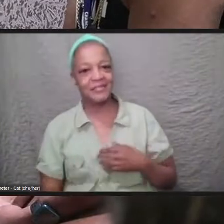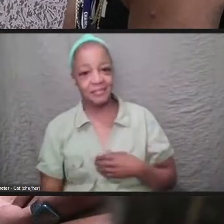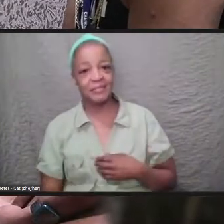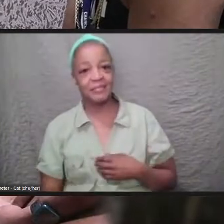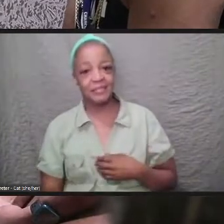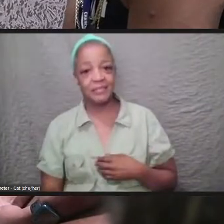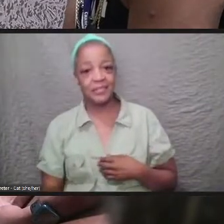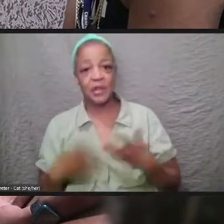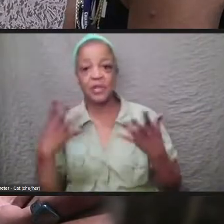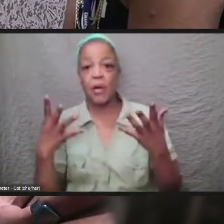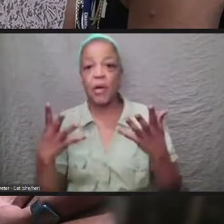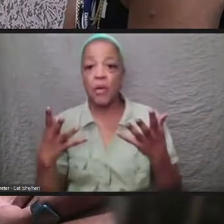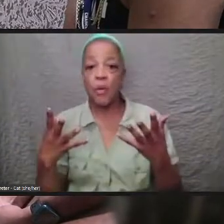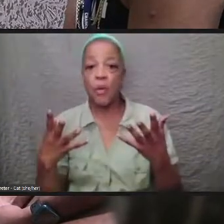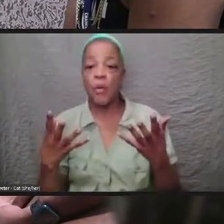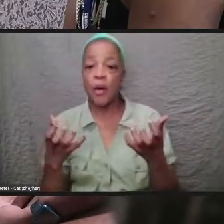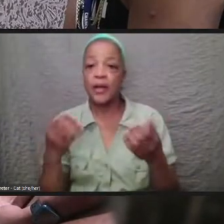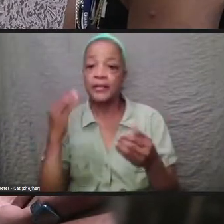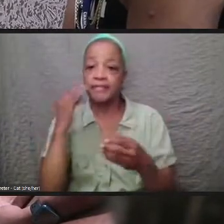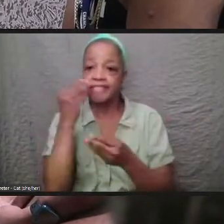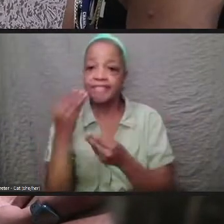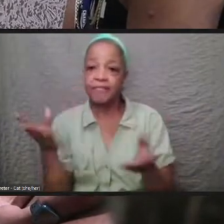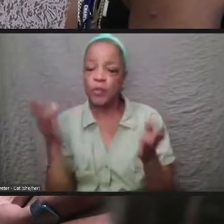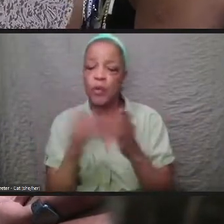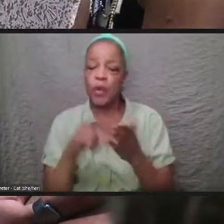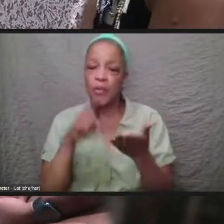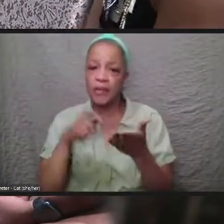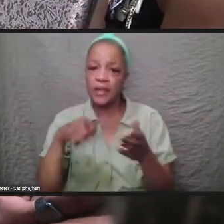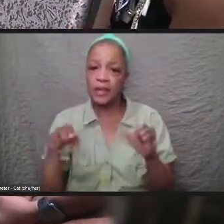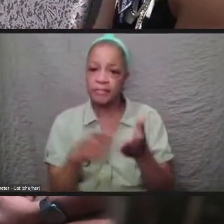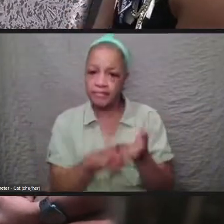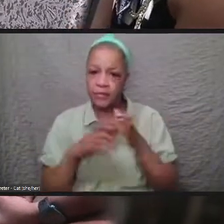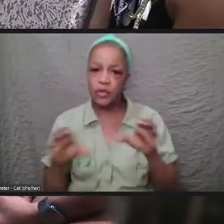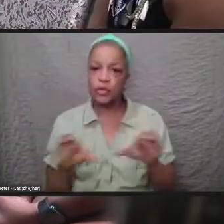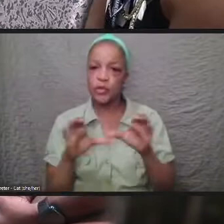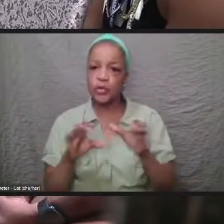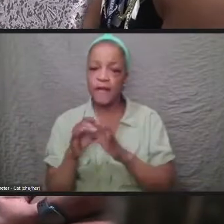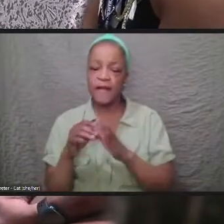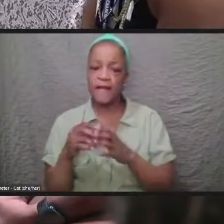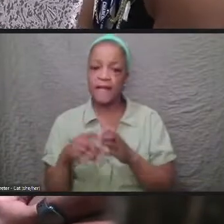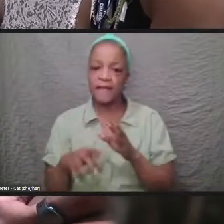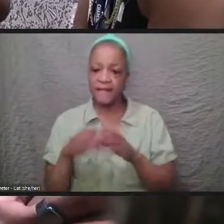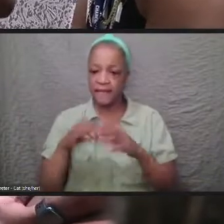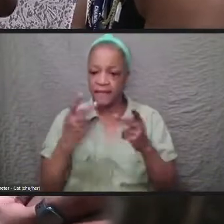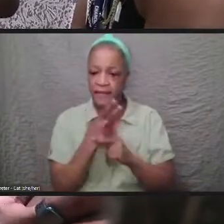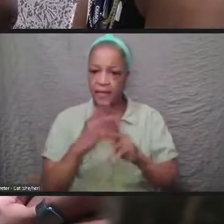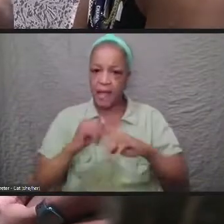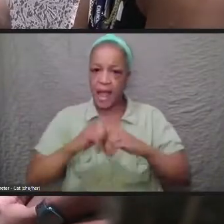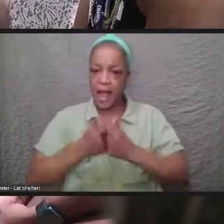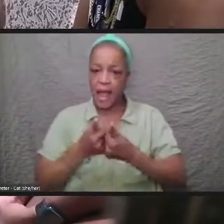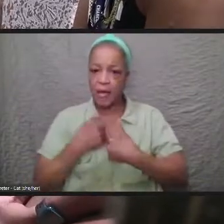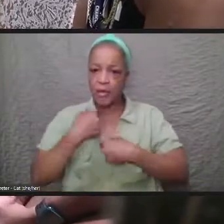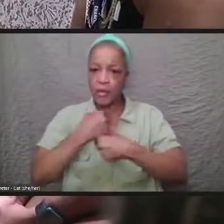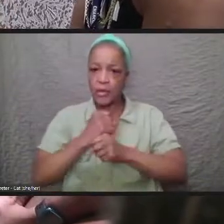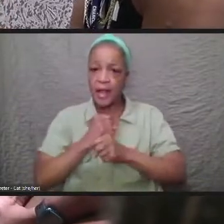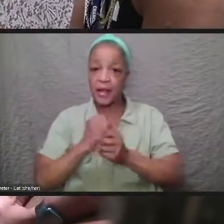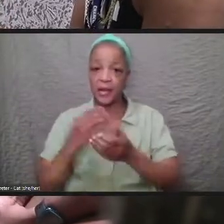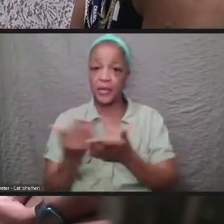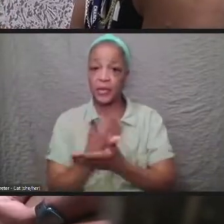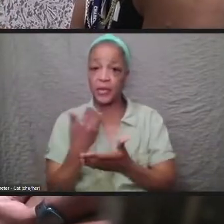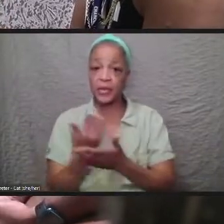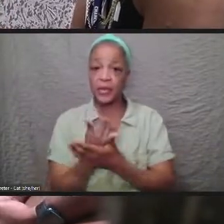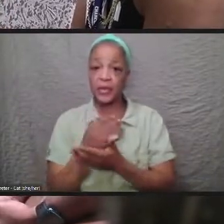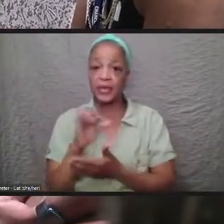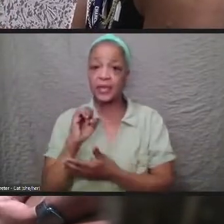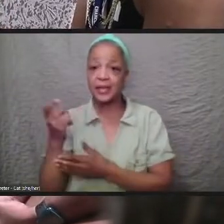So I think what we really need to do is find ways of creating a new sex